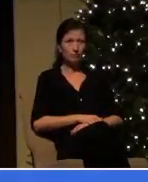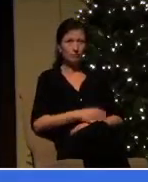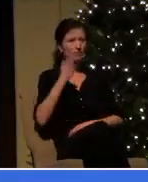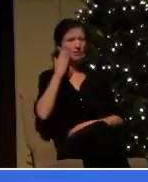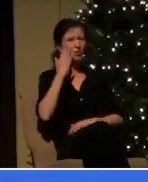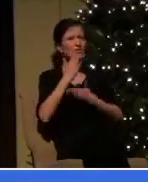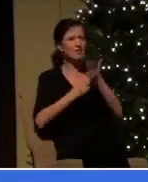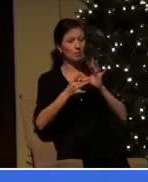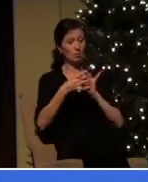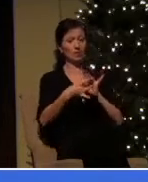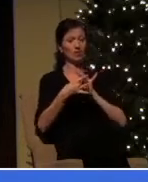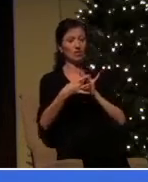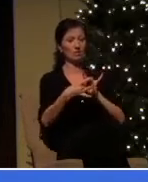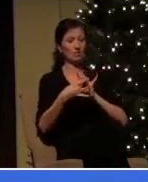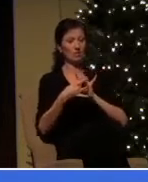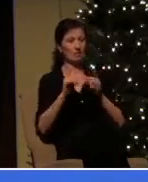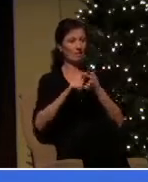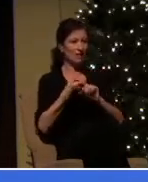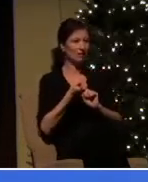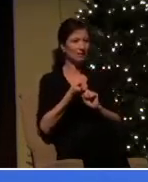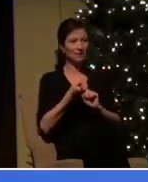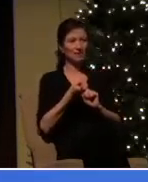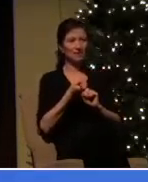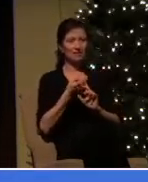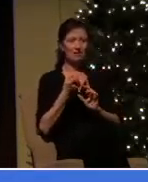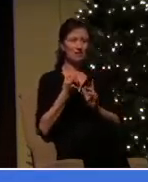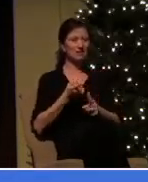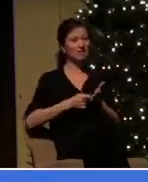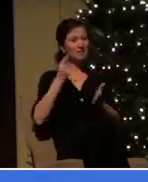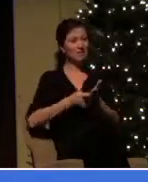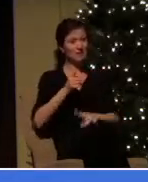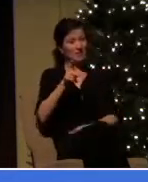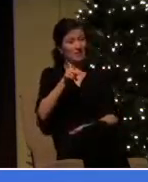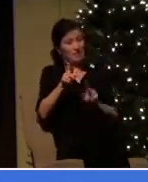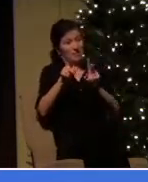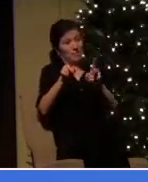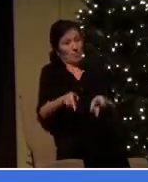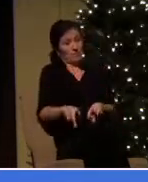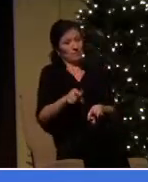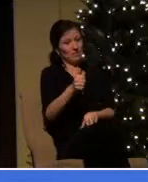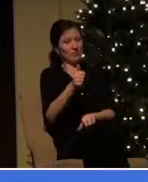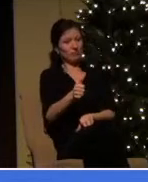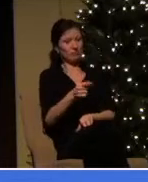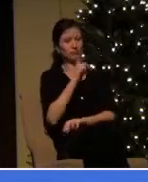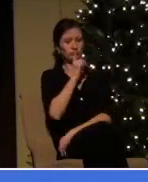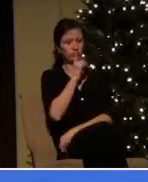have relationships. And if you're ever in conflict with that kind of a person, you discover that you can never win the